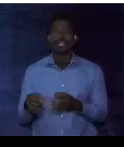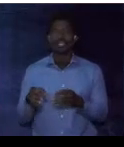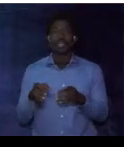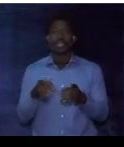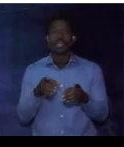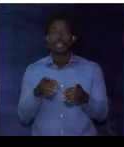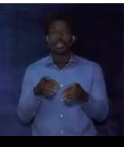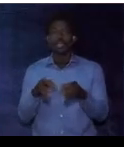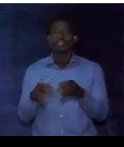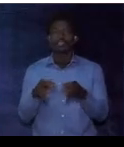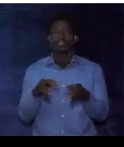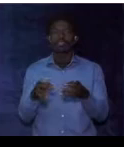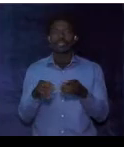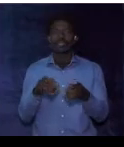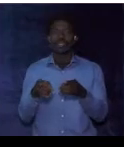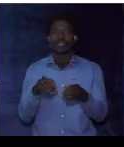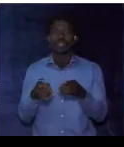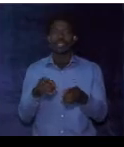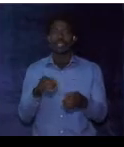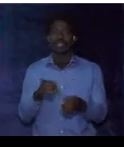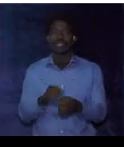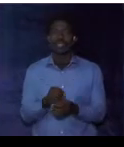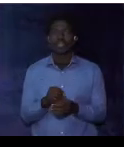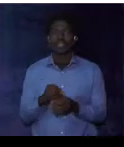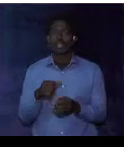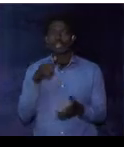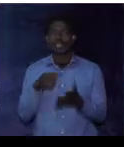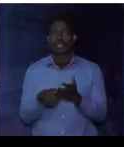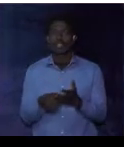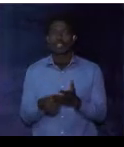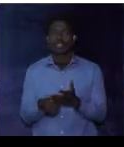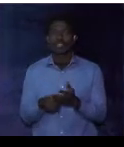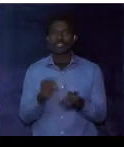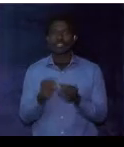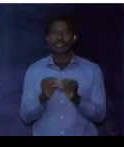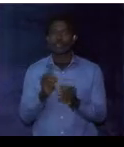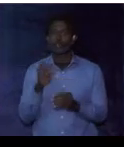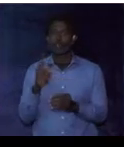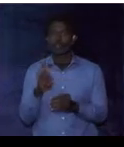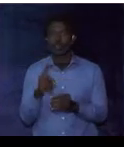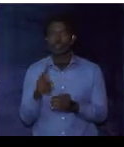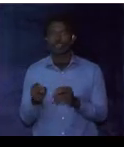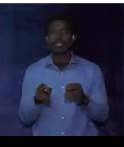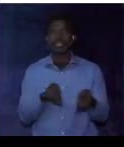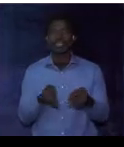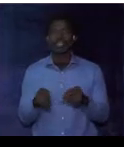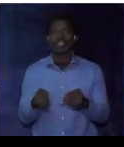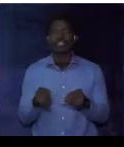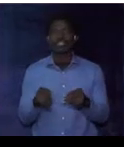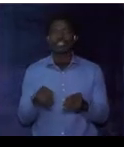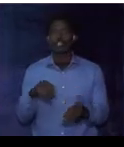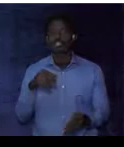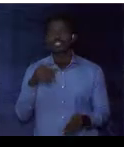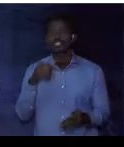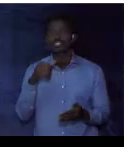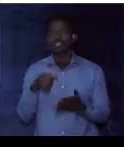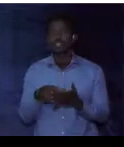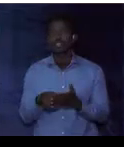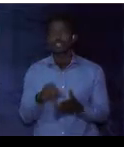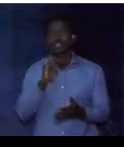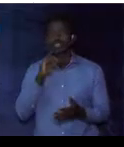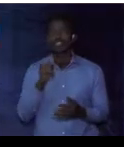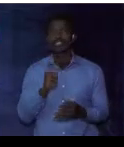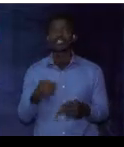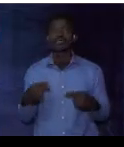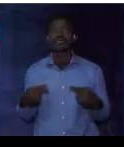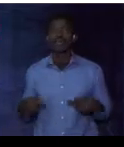let's explain them one after the other. The narrative essay. A narrative essay is a